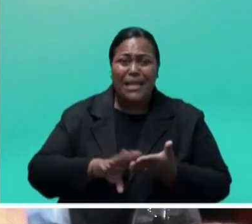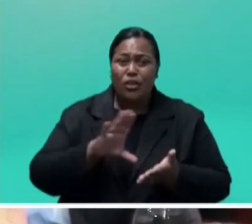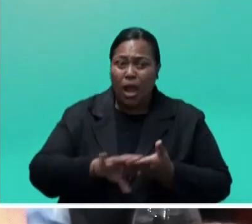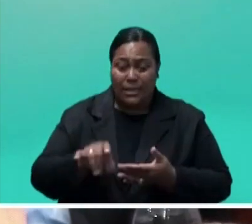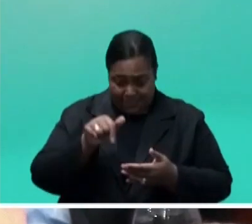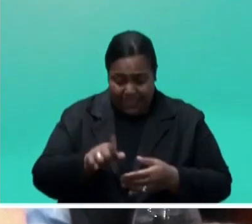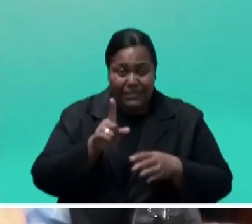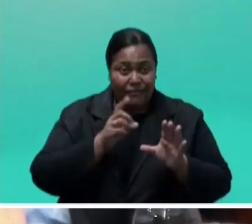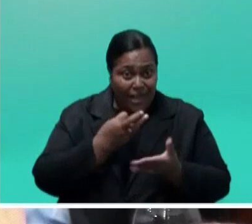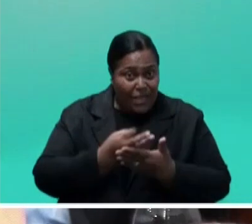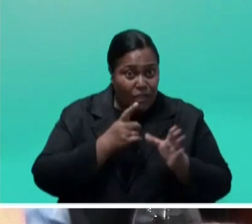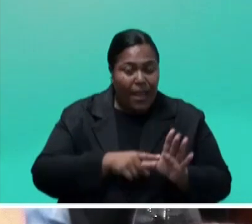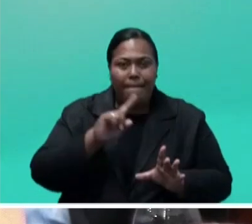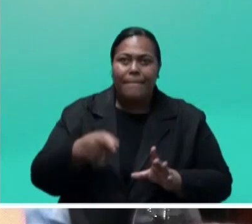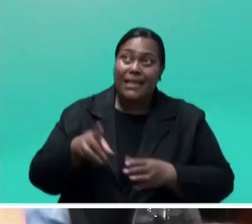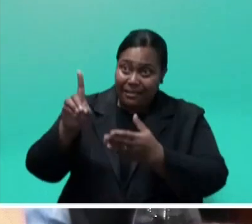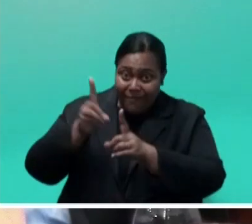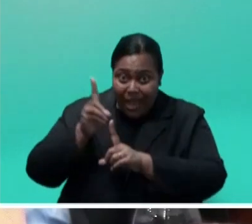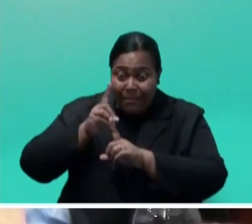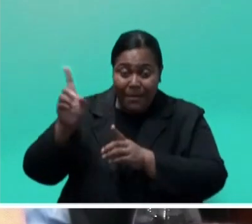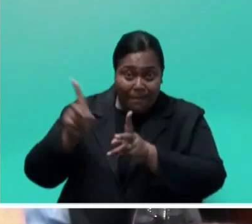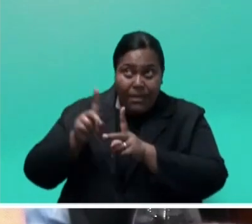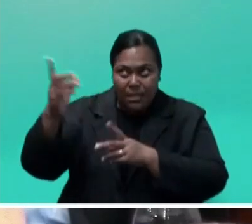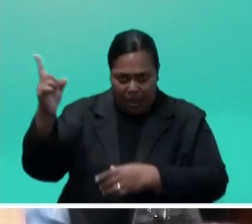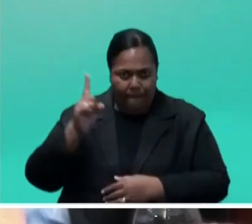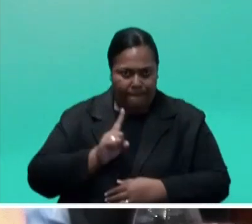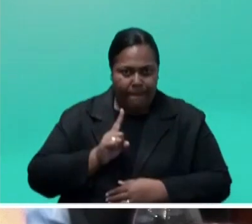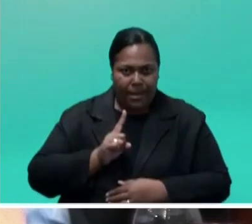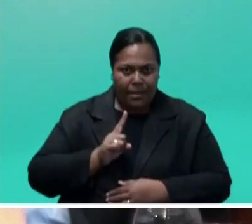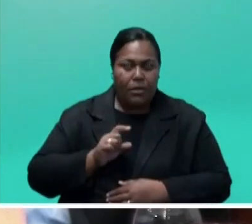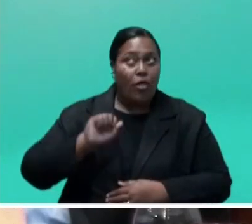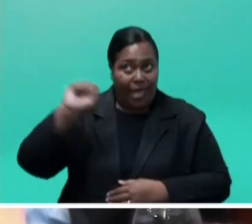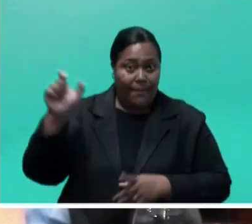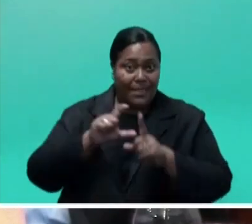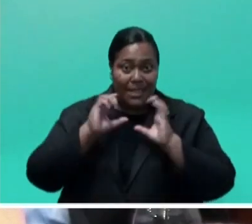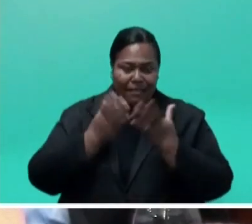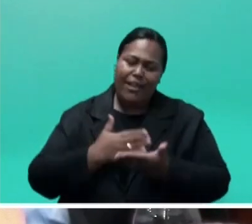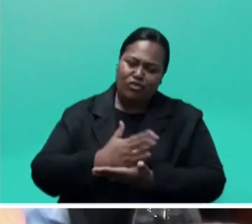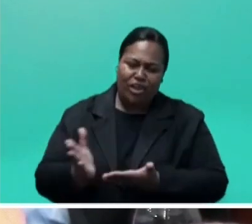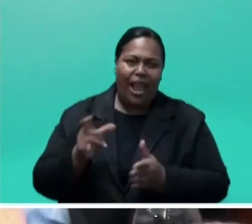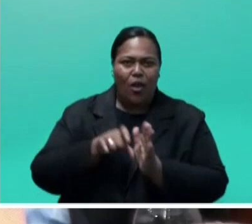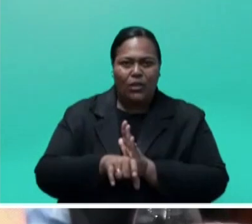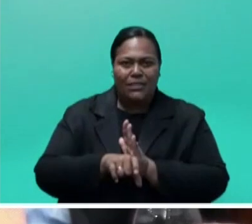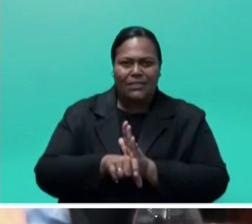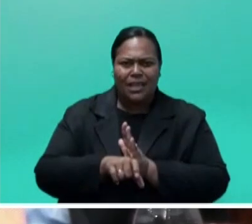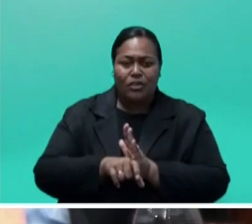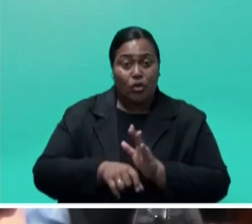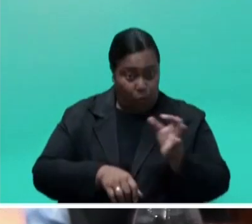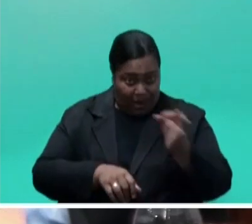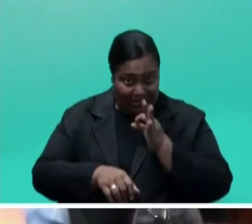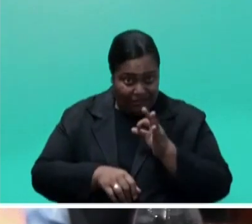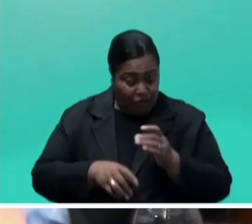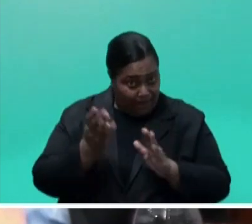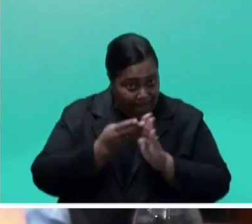year, but our development partners have come to the table, so we have shared this cost. So we're asking for the balance to be